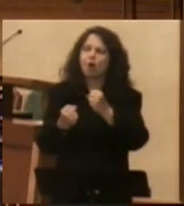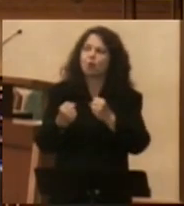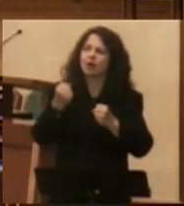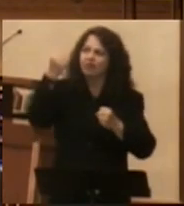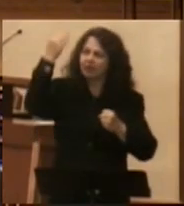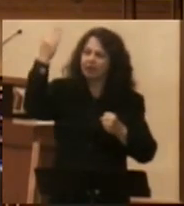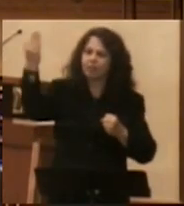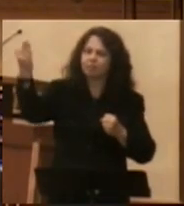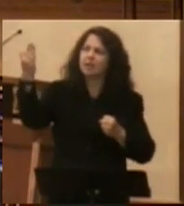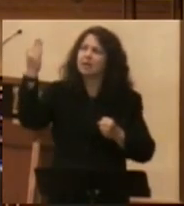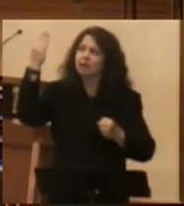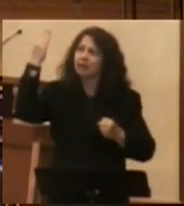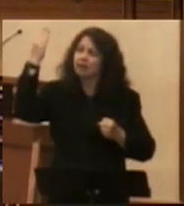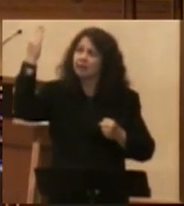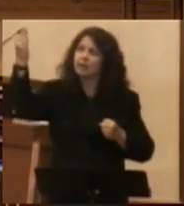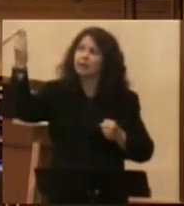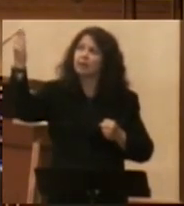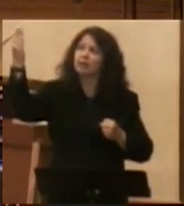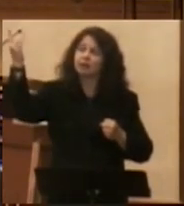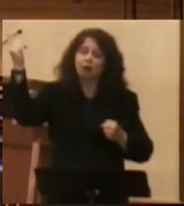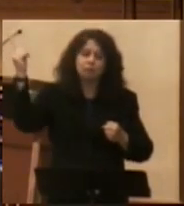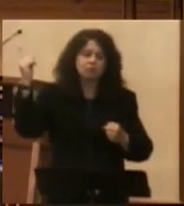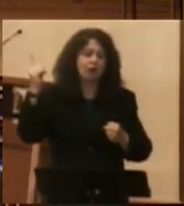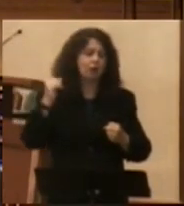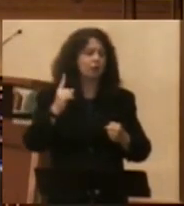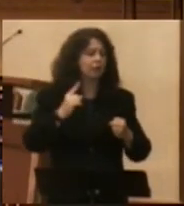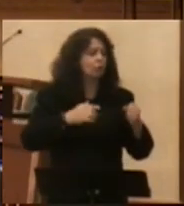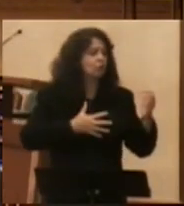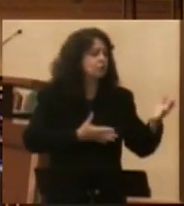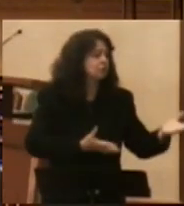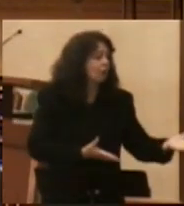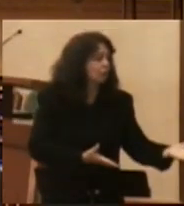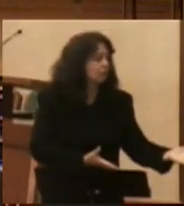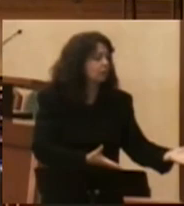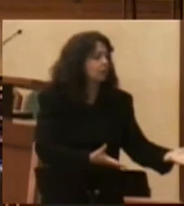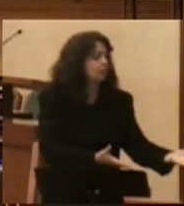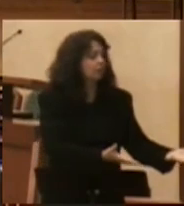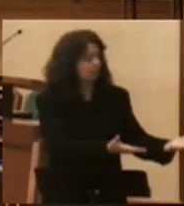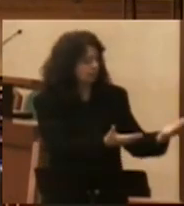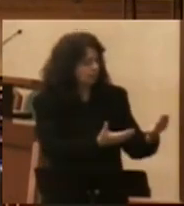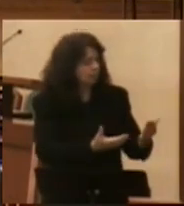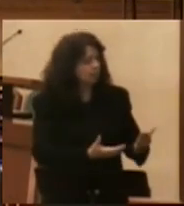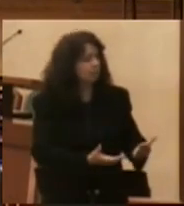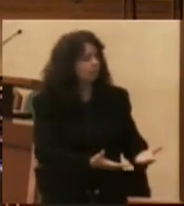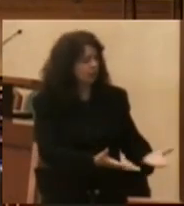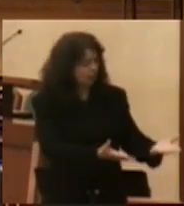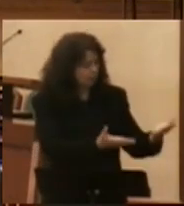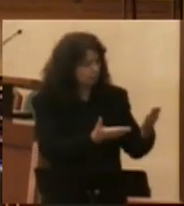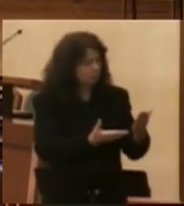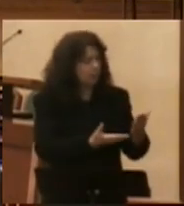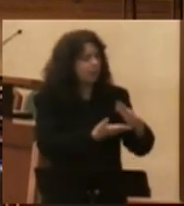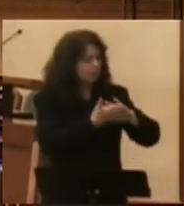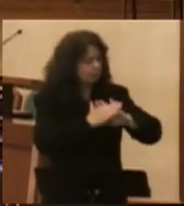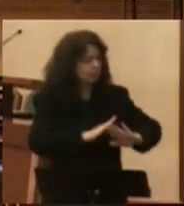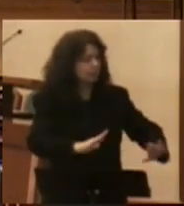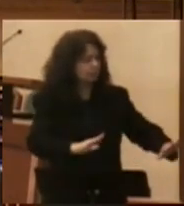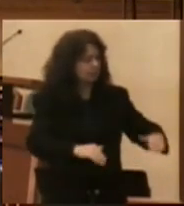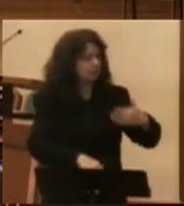out his hand to us in the middle of a storm and says, "Peace, it is